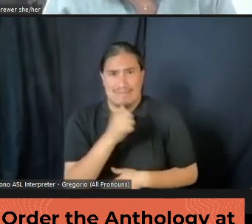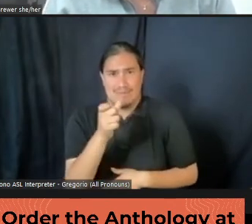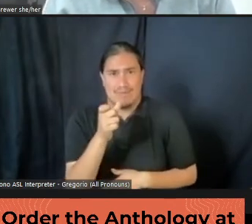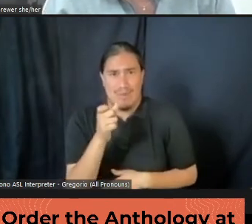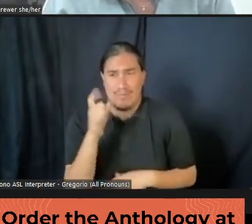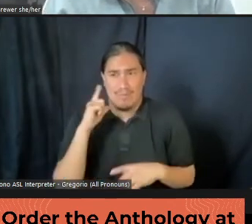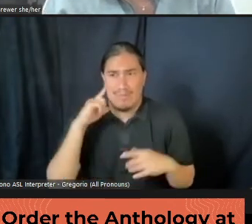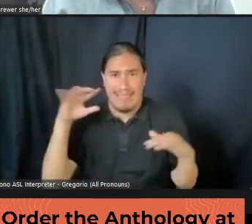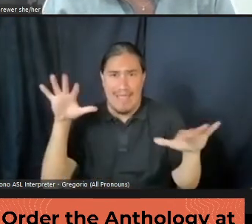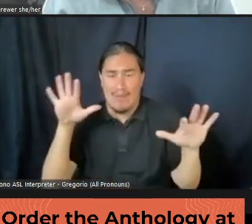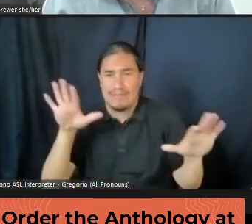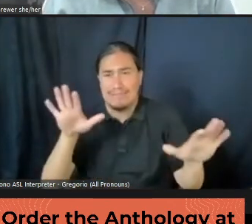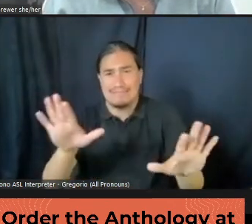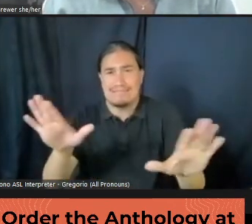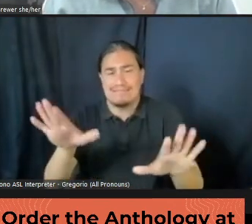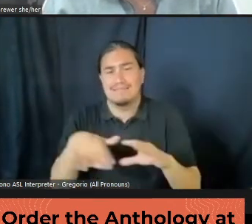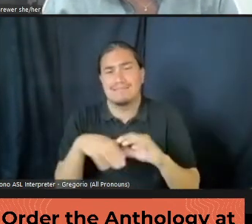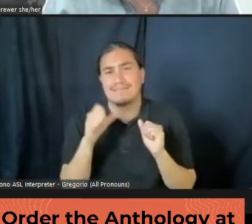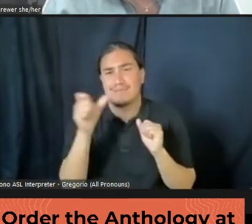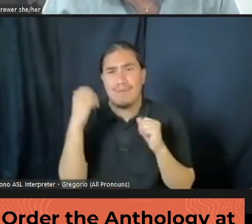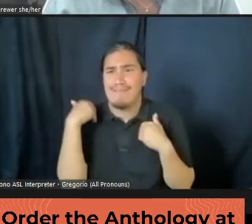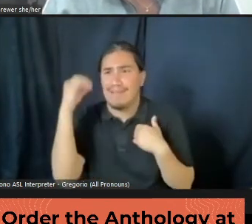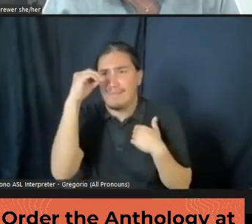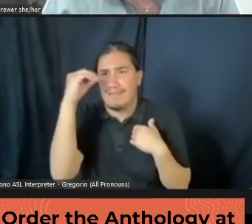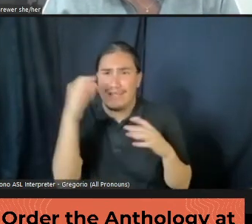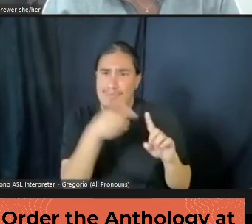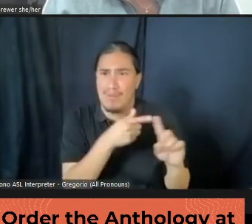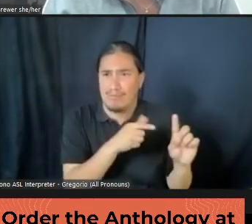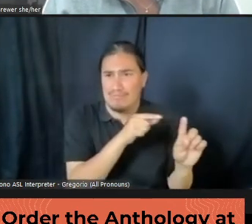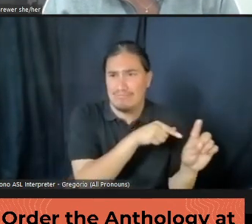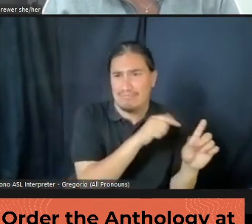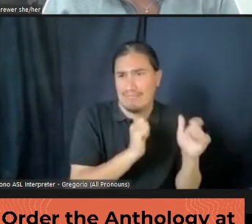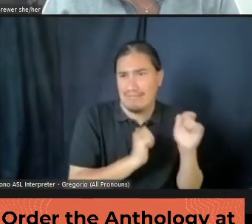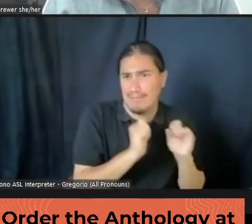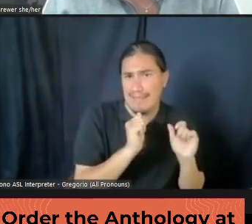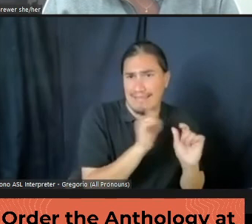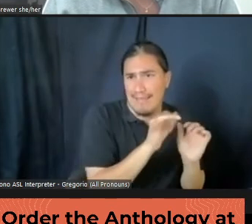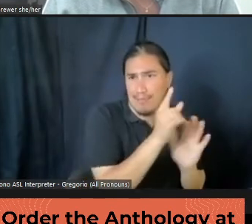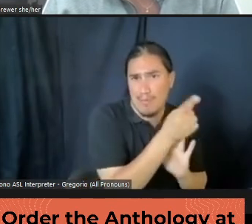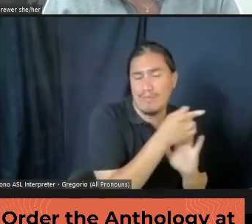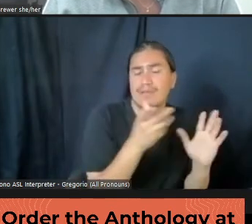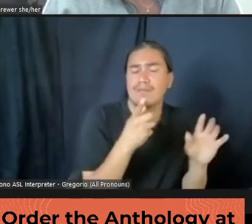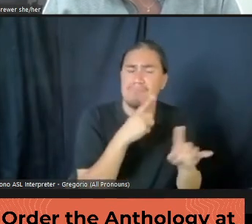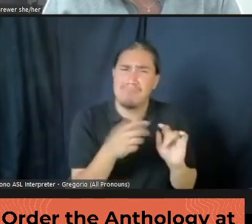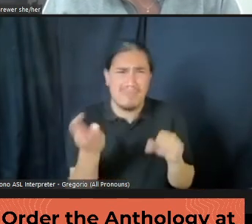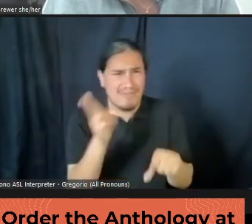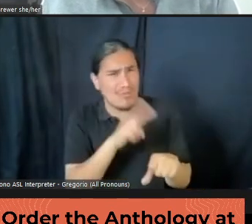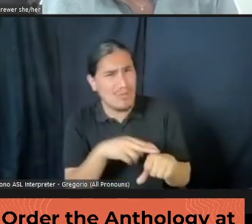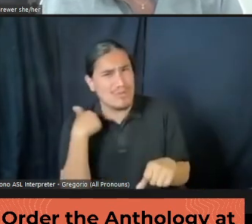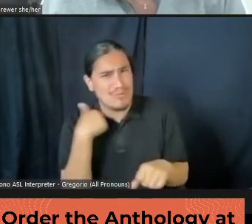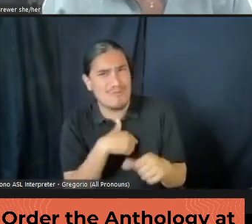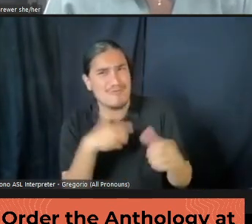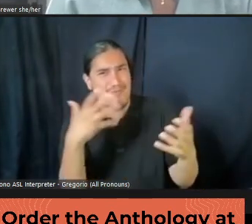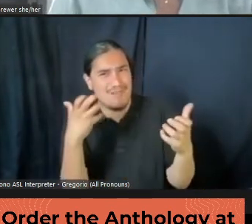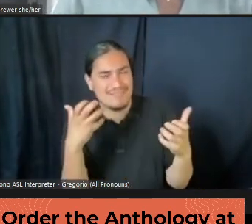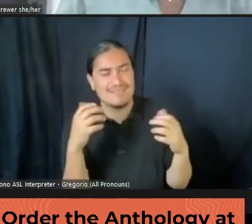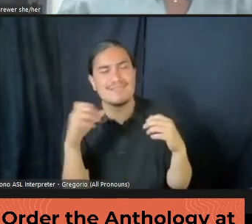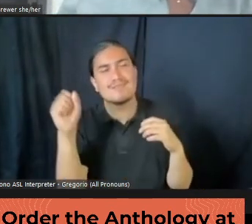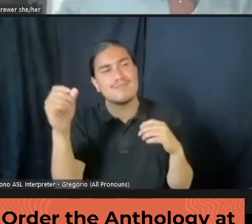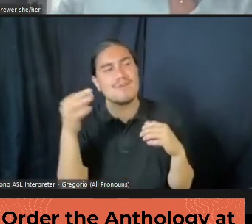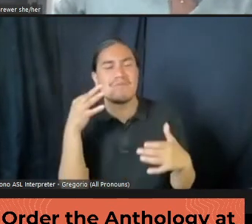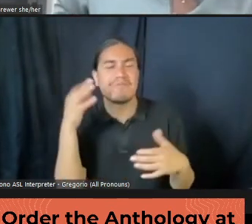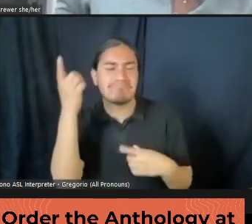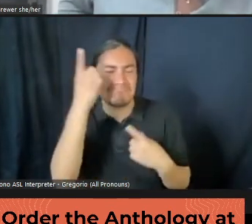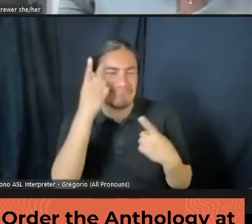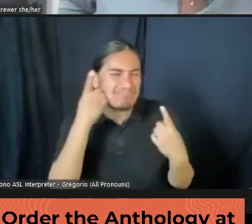no, please don't be loud. please don't have an opinion. But of course we want that. So I'm very curious about pieces about that